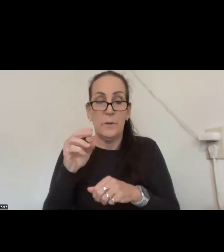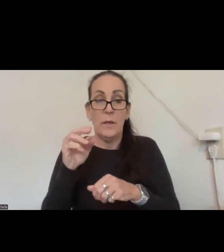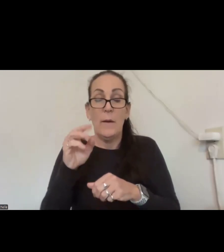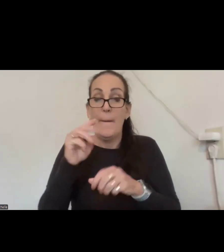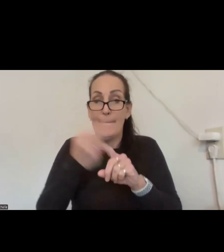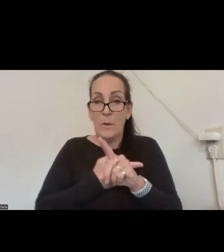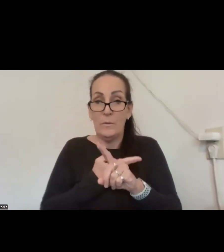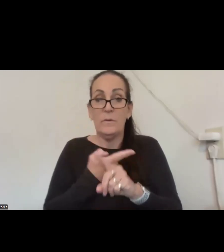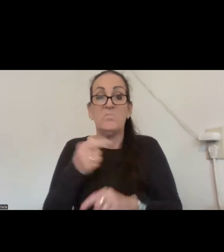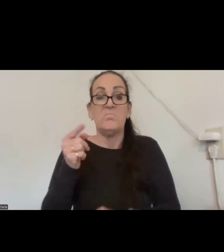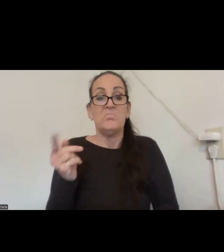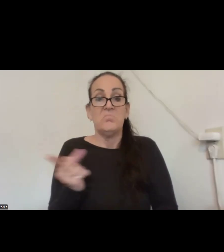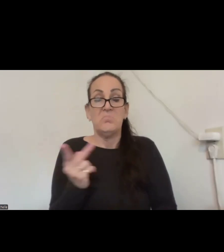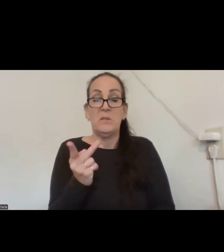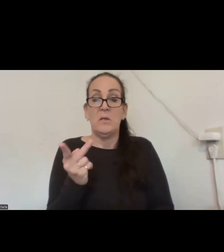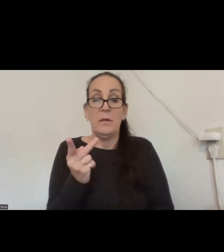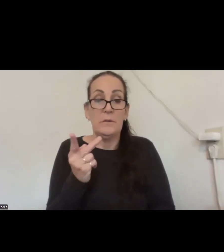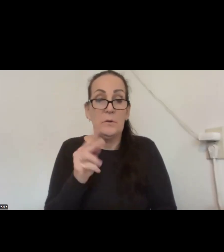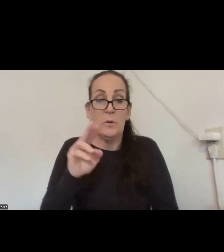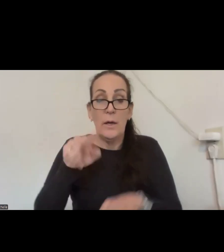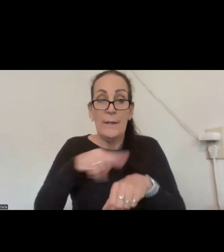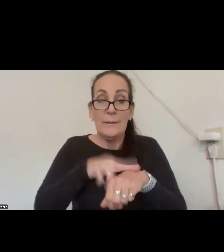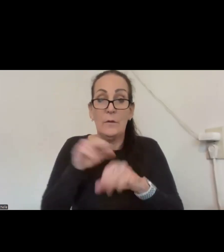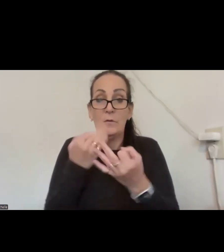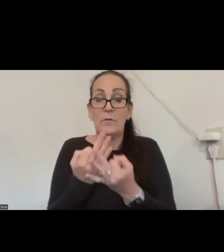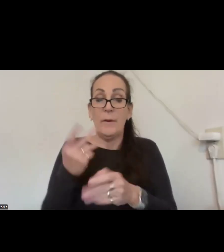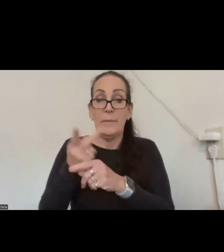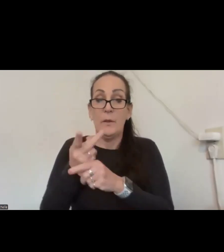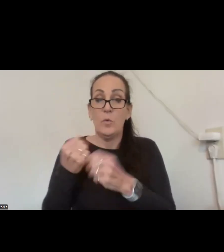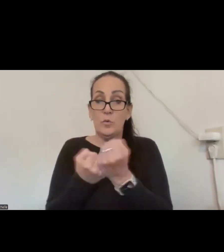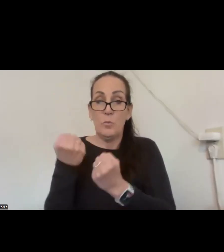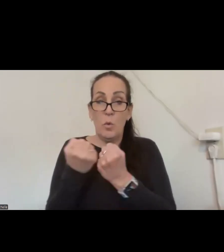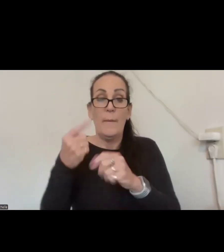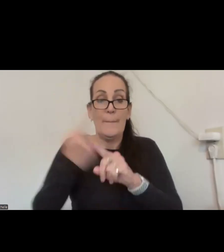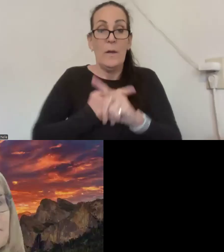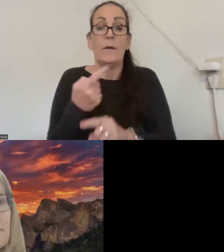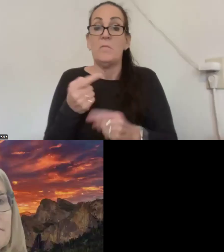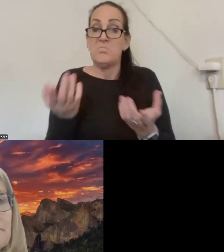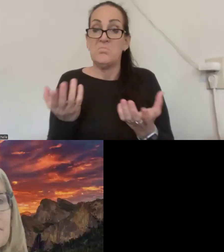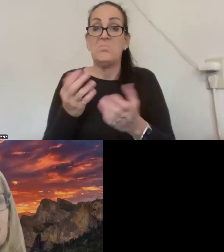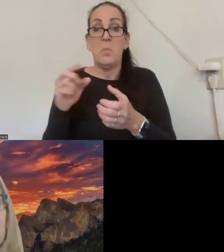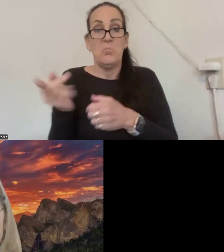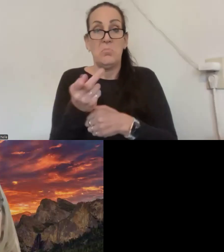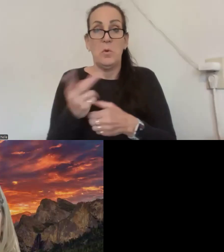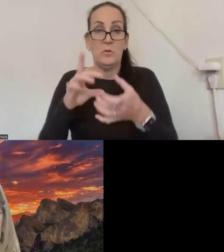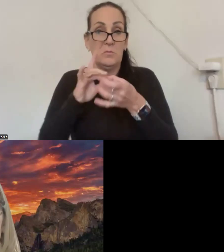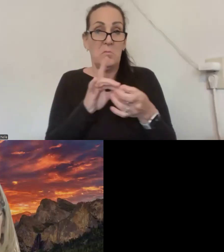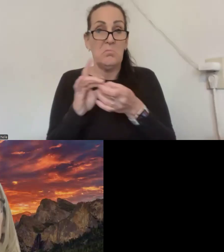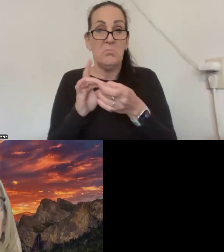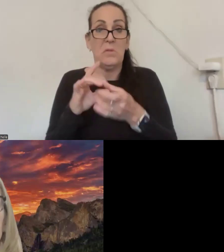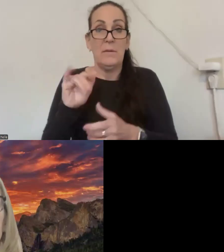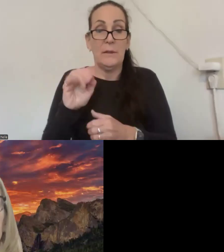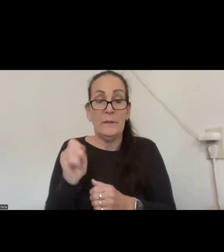are linked, and those were the only updates that I have, unless anybody has questions for me.